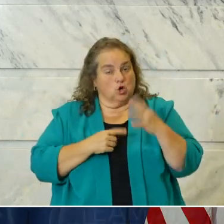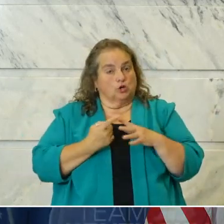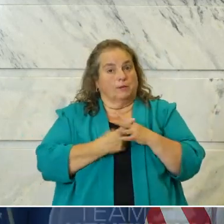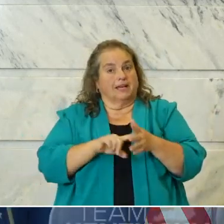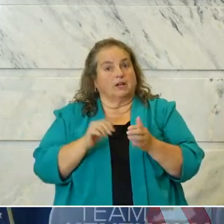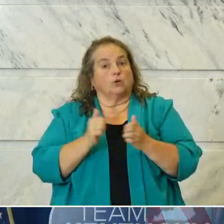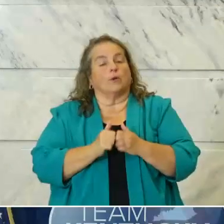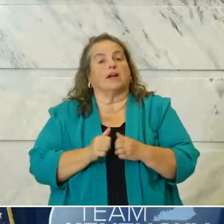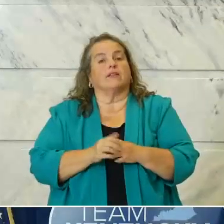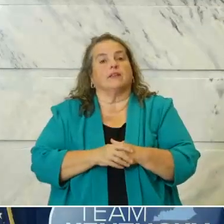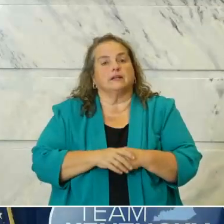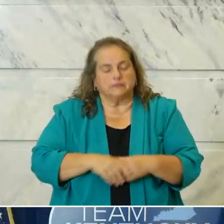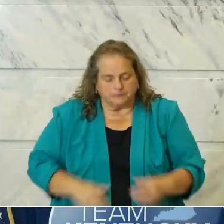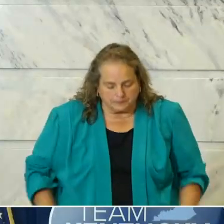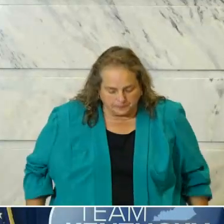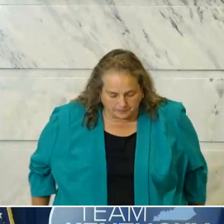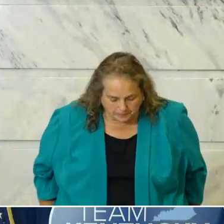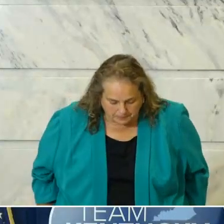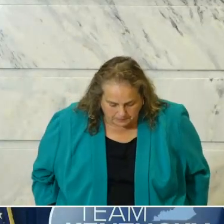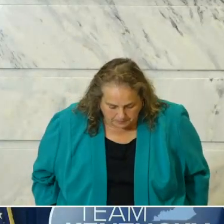with.